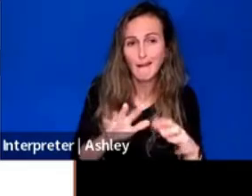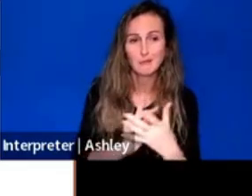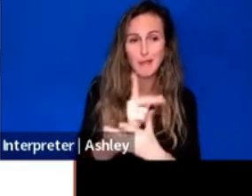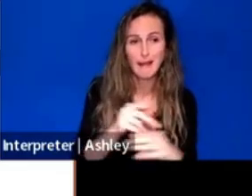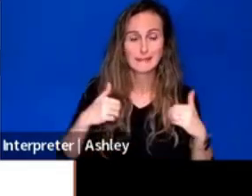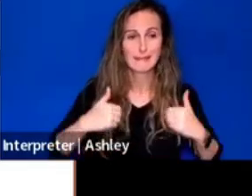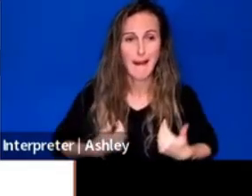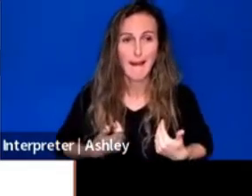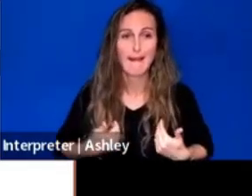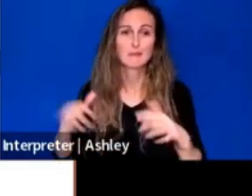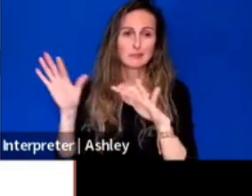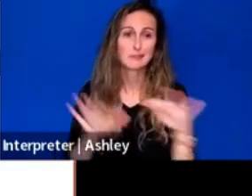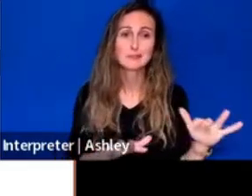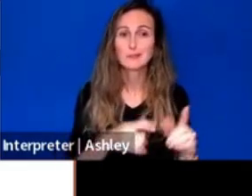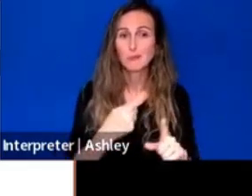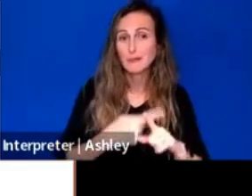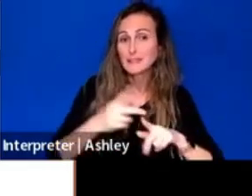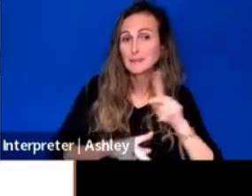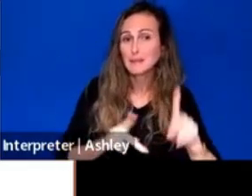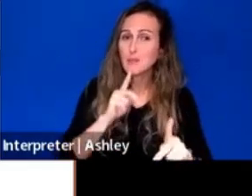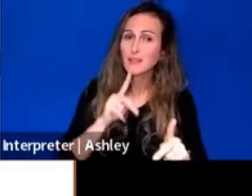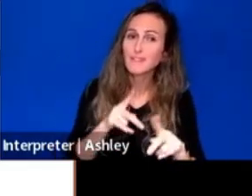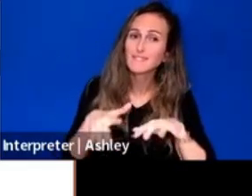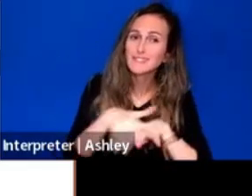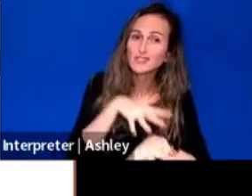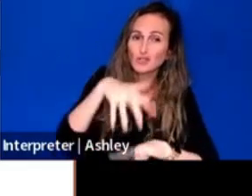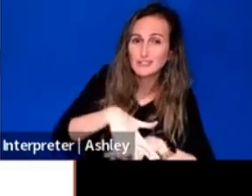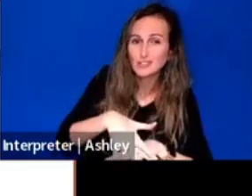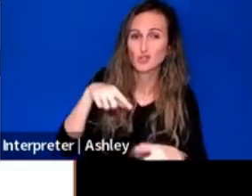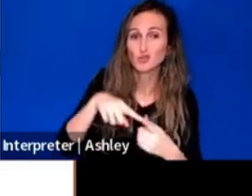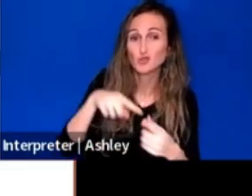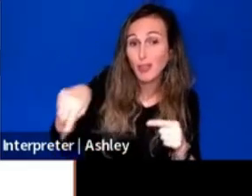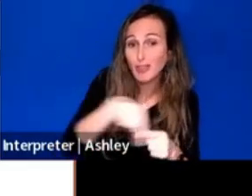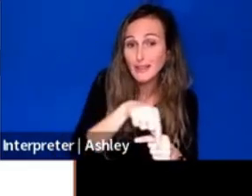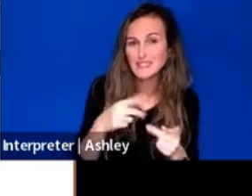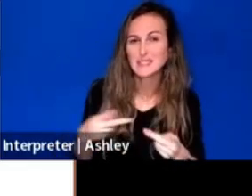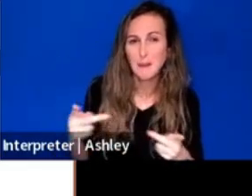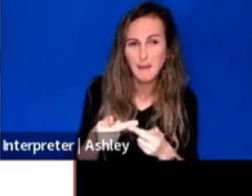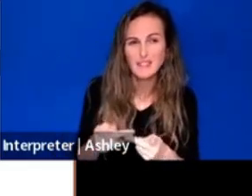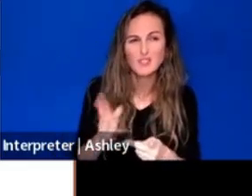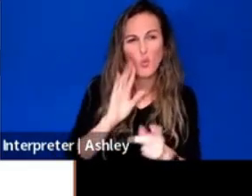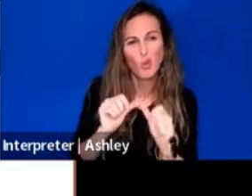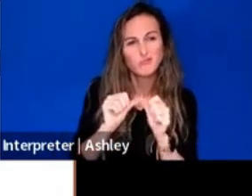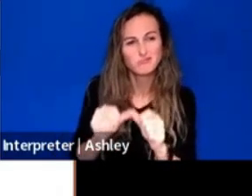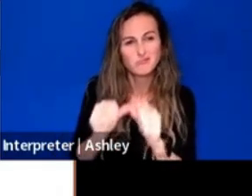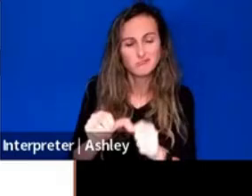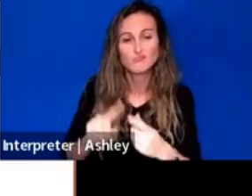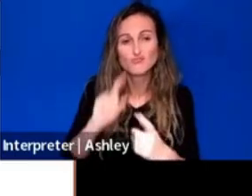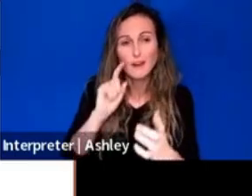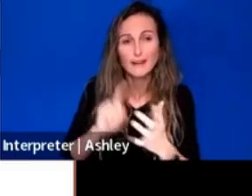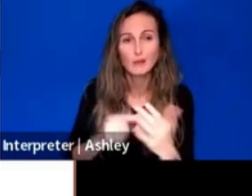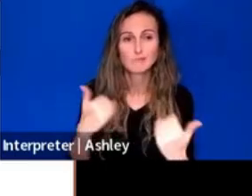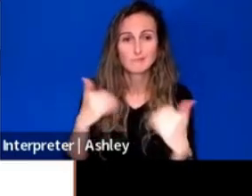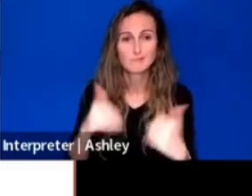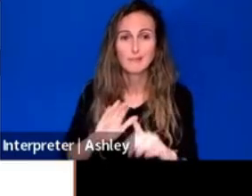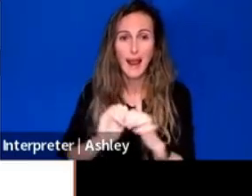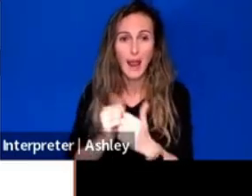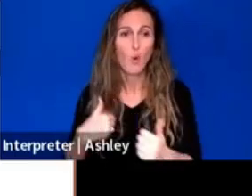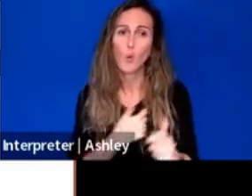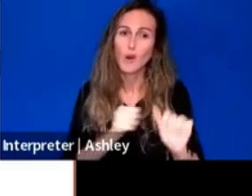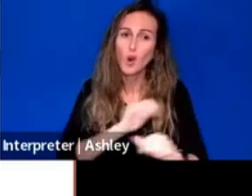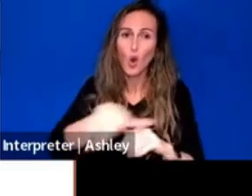ties to this place and thank them for continuing to teach us how we might all be